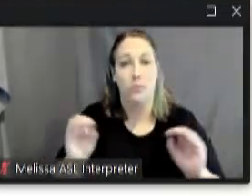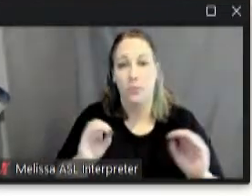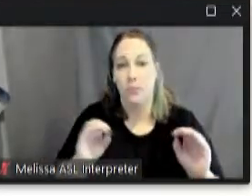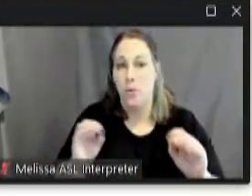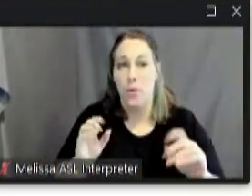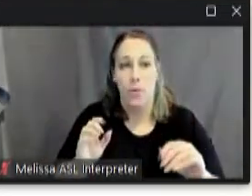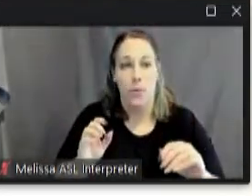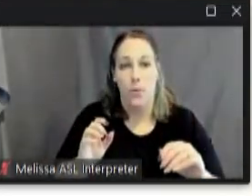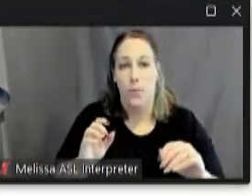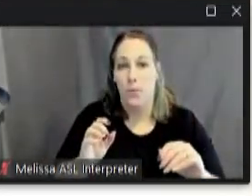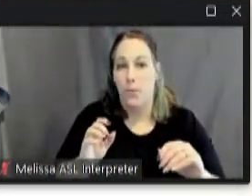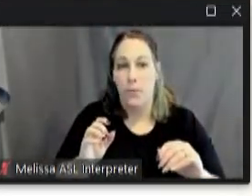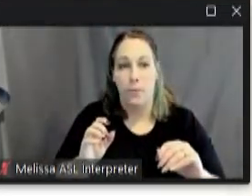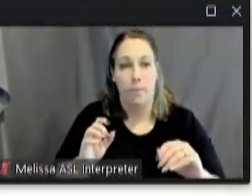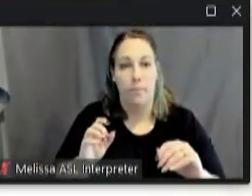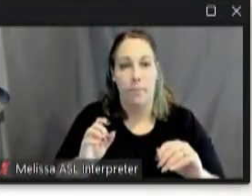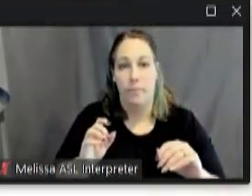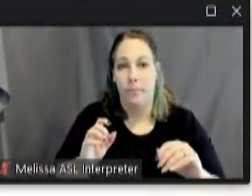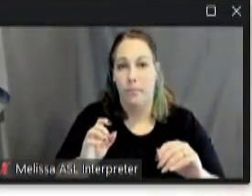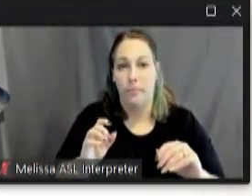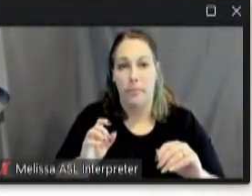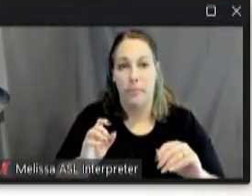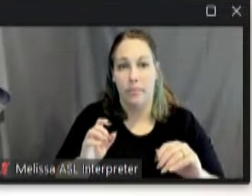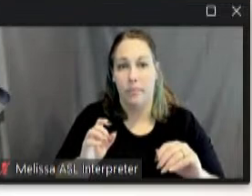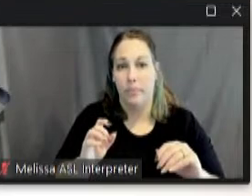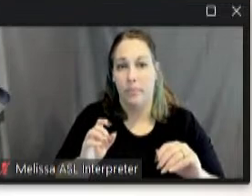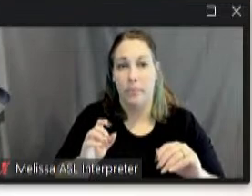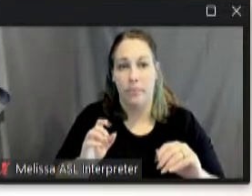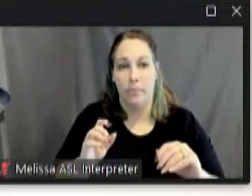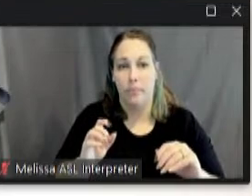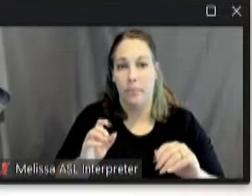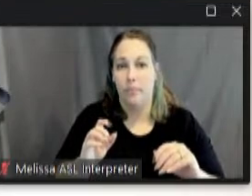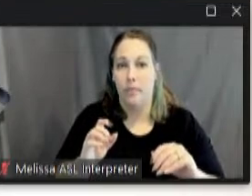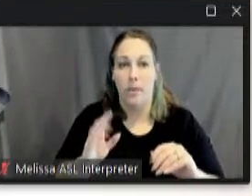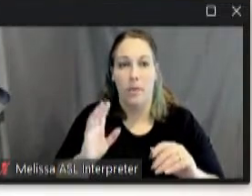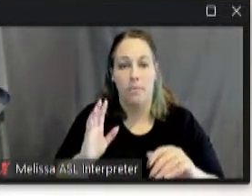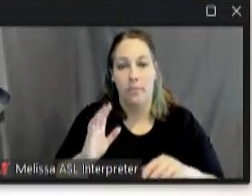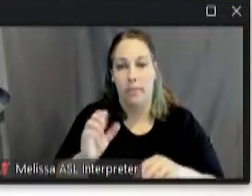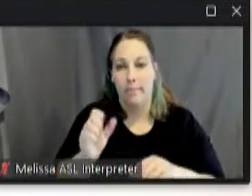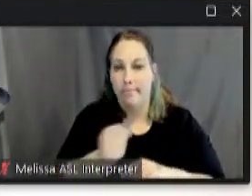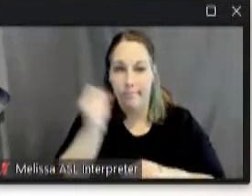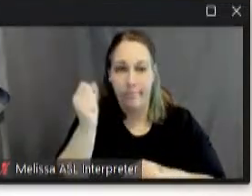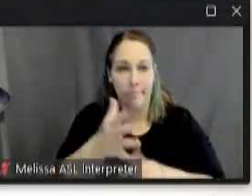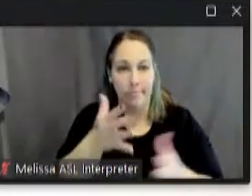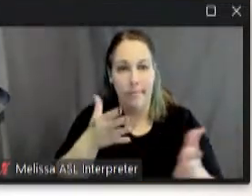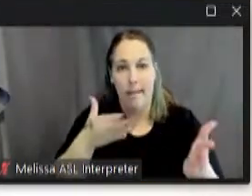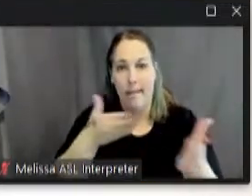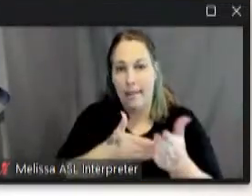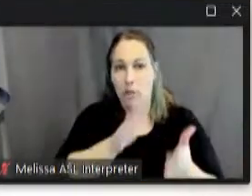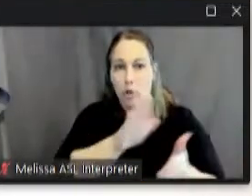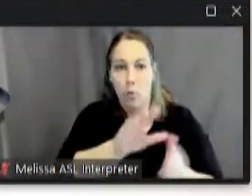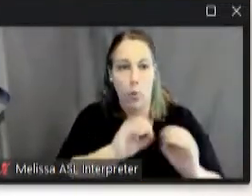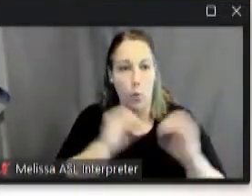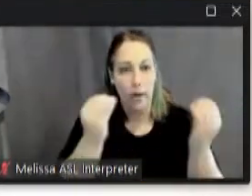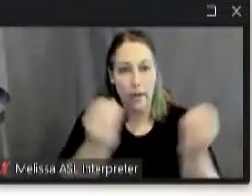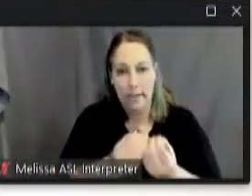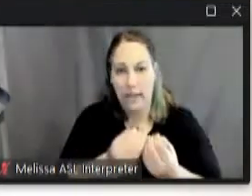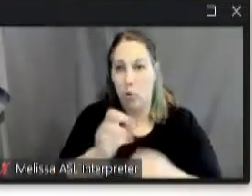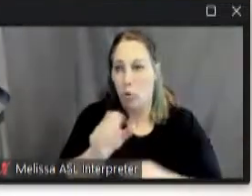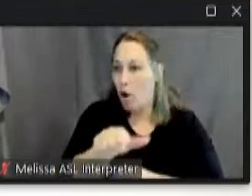be, reprisals against your organization or any others. We